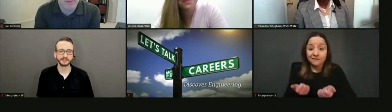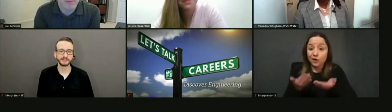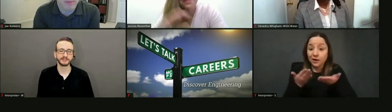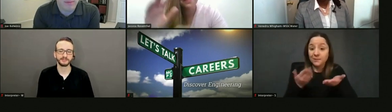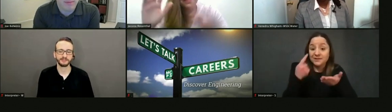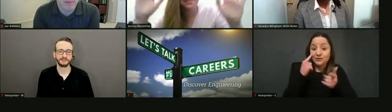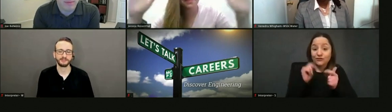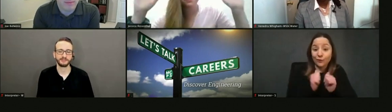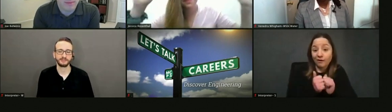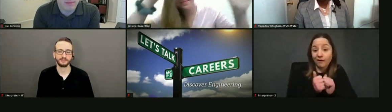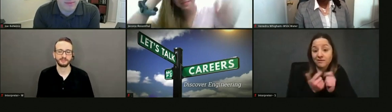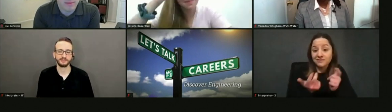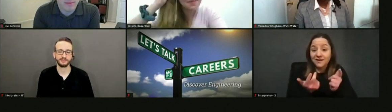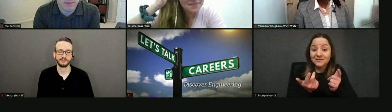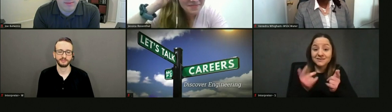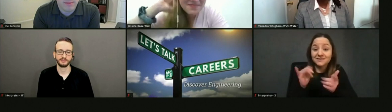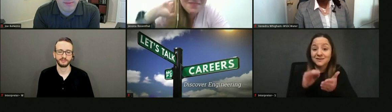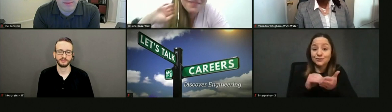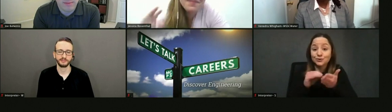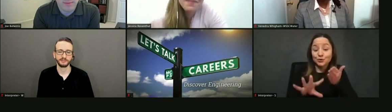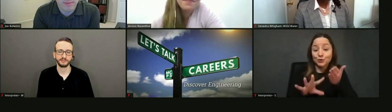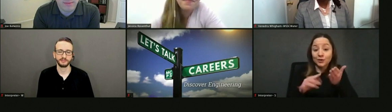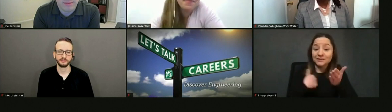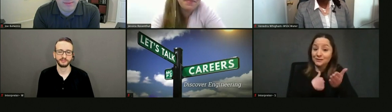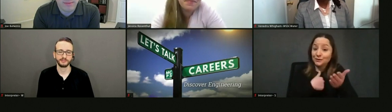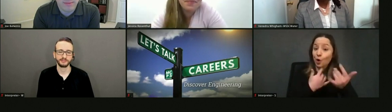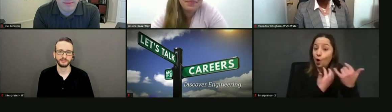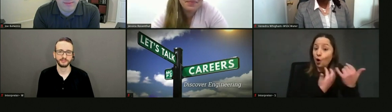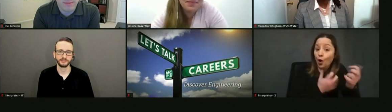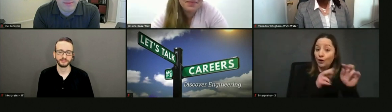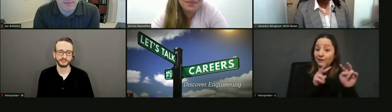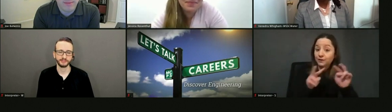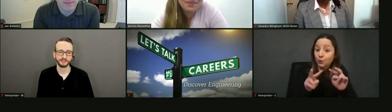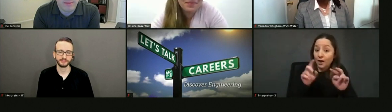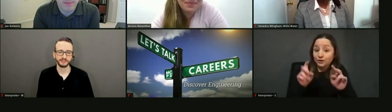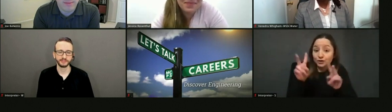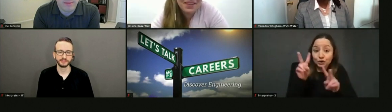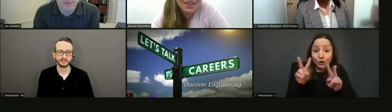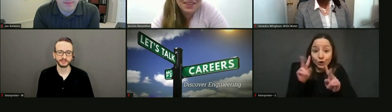for contests that students in our audience should be on the lookout for?